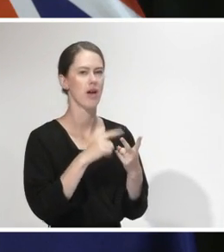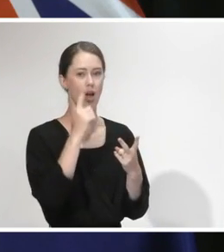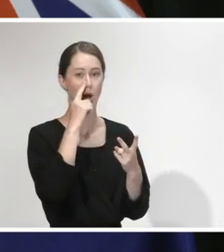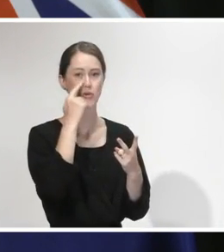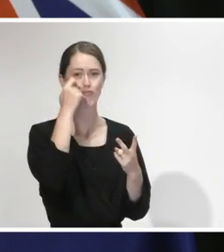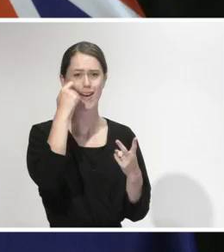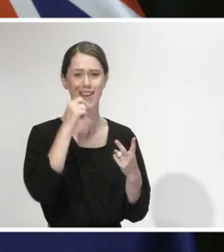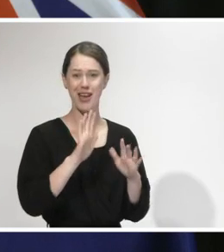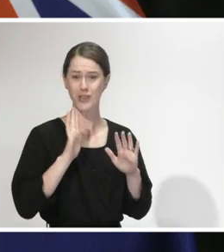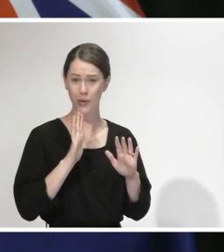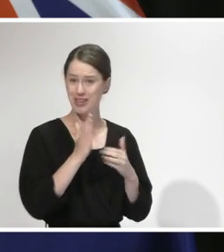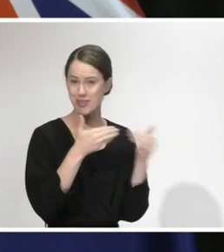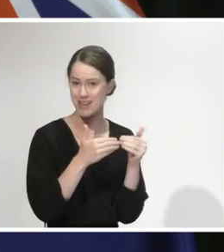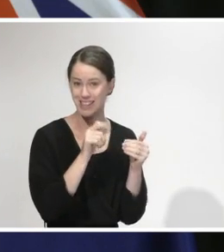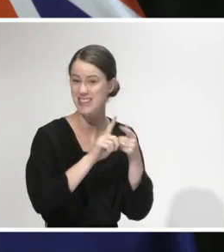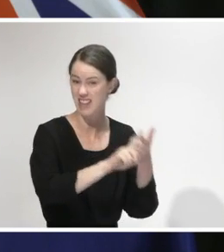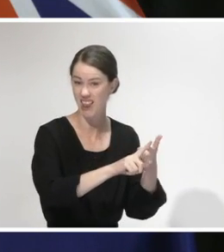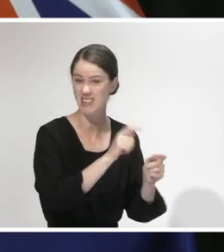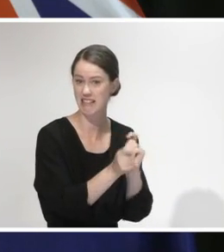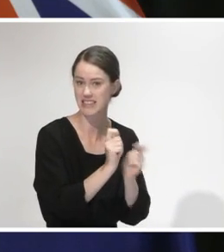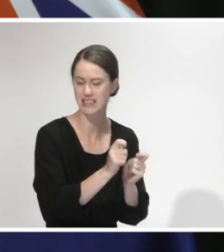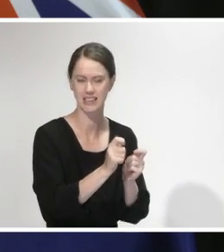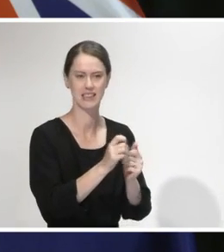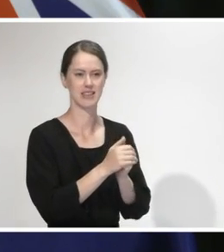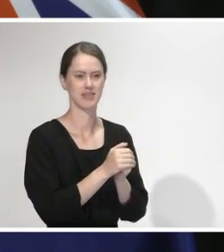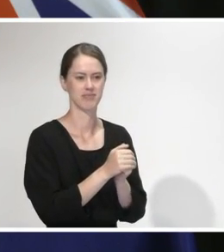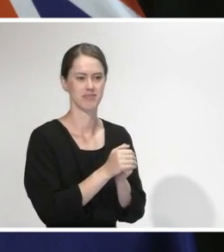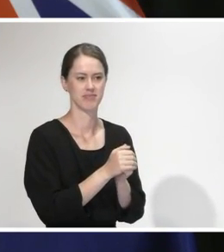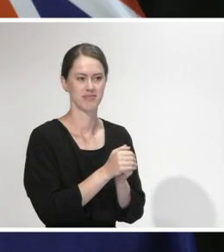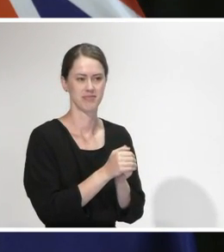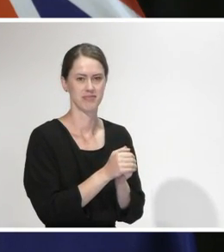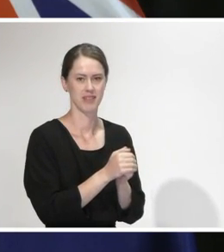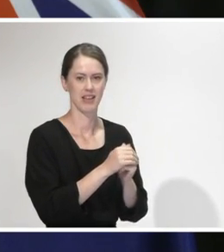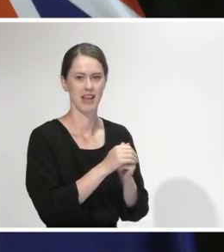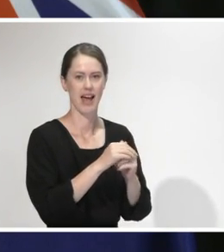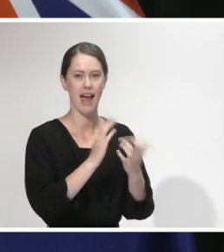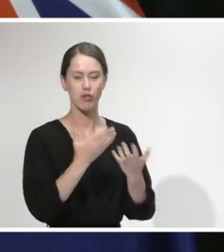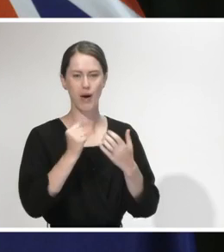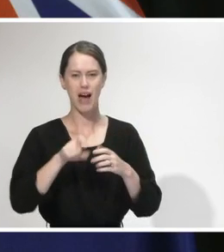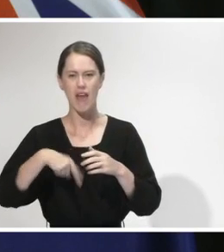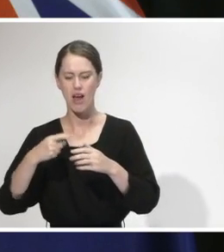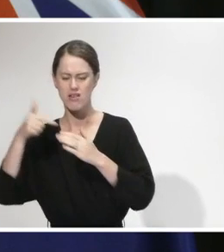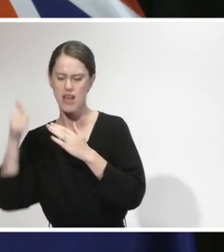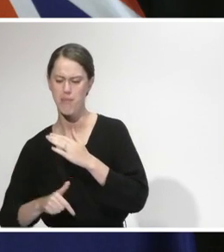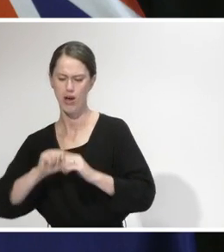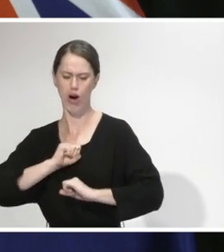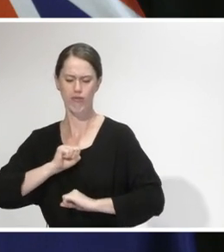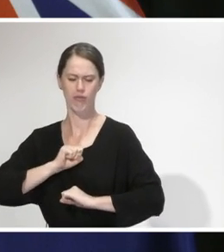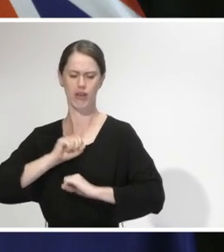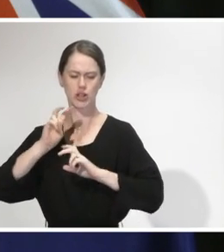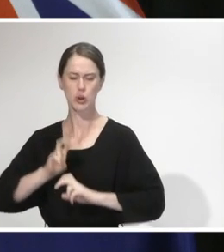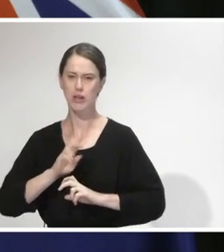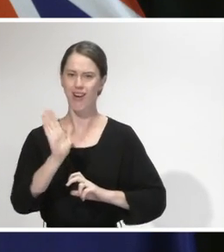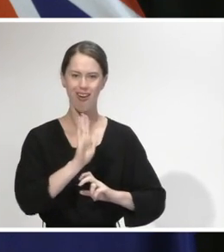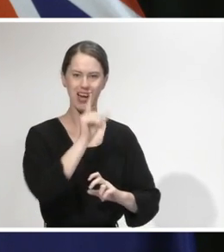nose, test those people anyway. They don't necessarily have to have lower respiratory tract symptoms, so a cough or